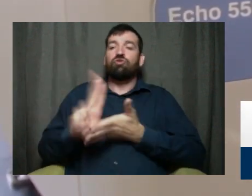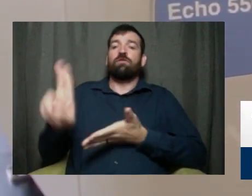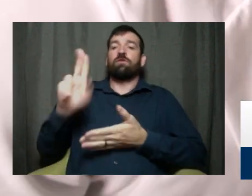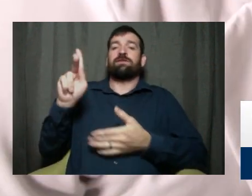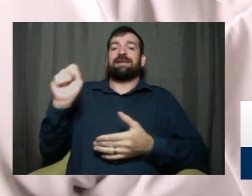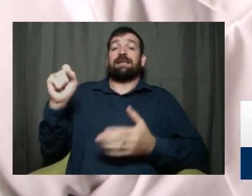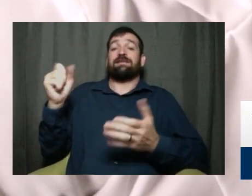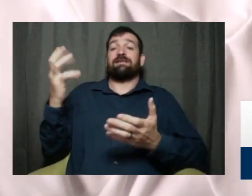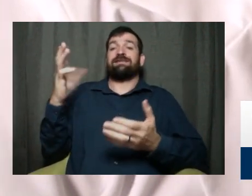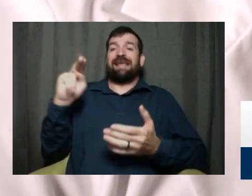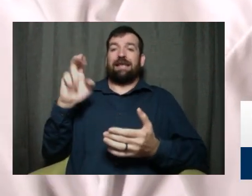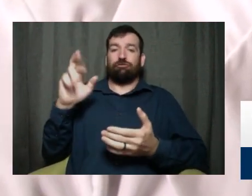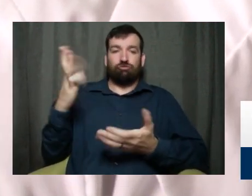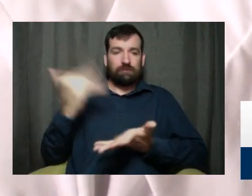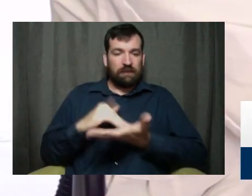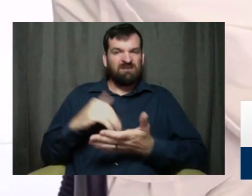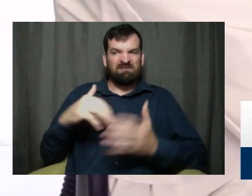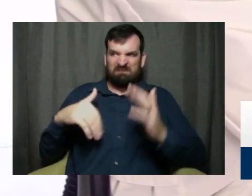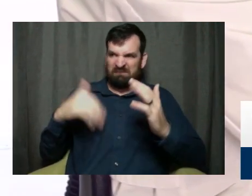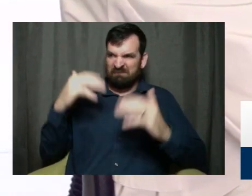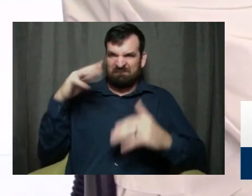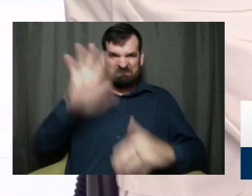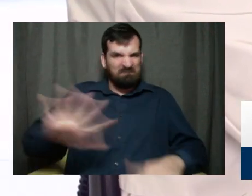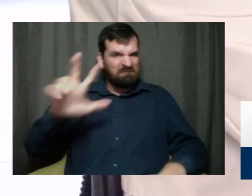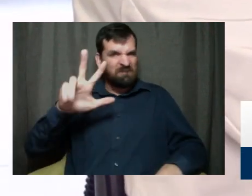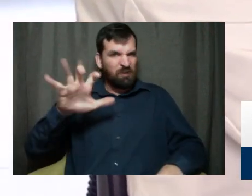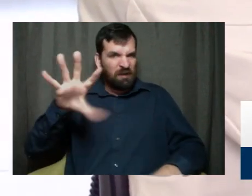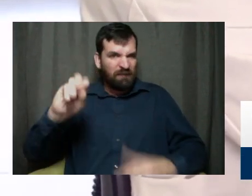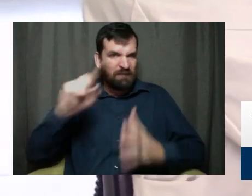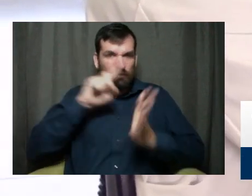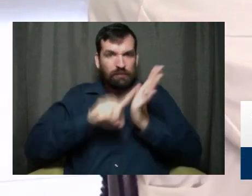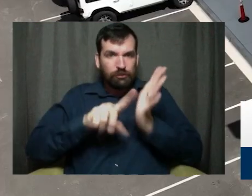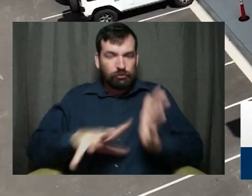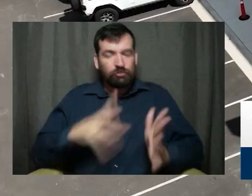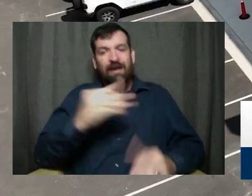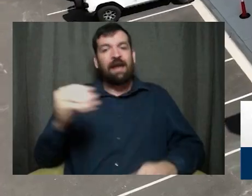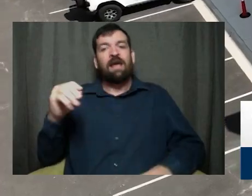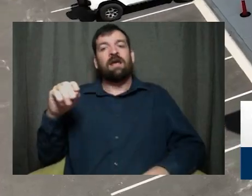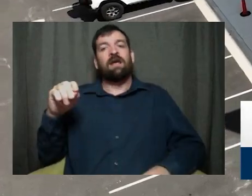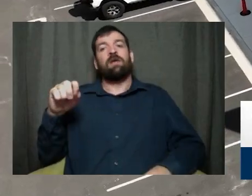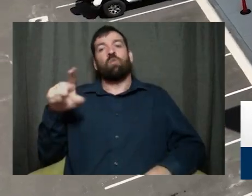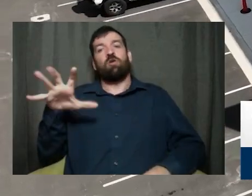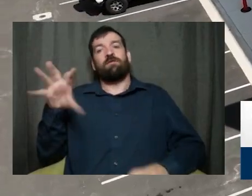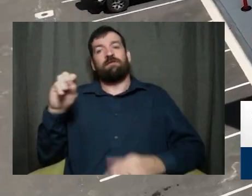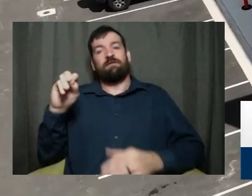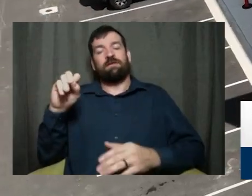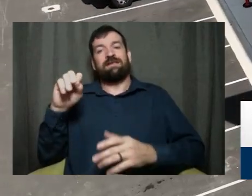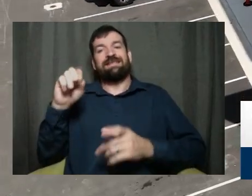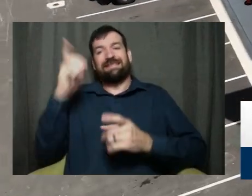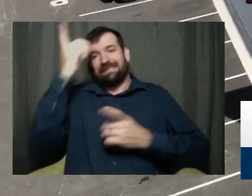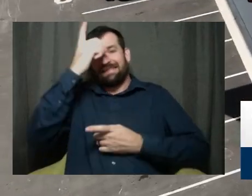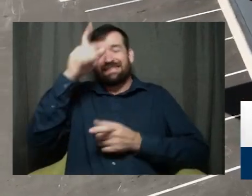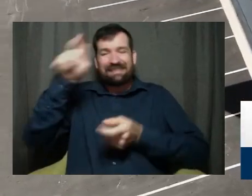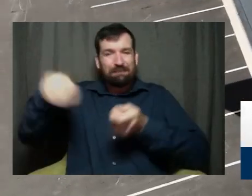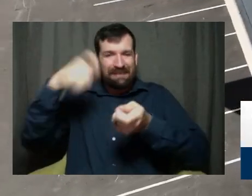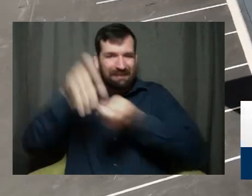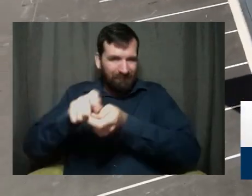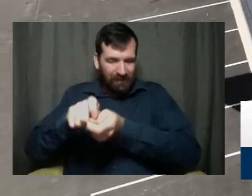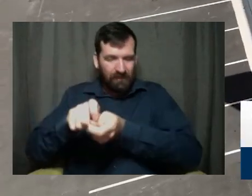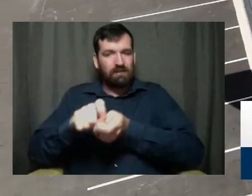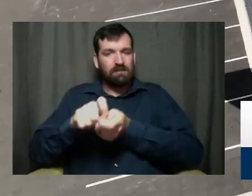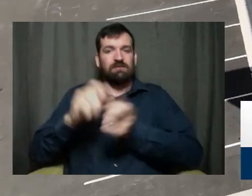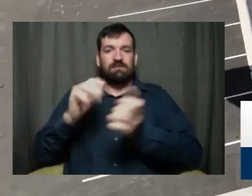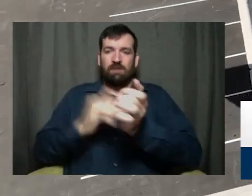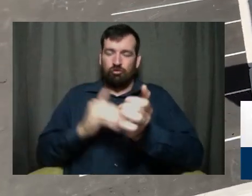nearly 350 researchers and 150 disease-specific oncologists. So a huge congratulations to Dr.